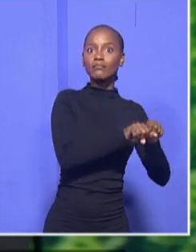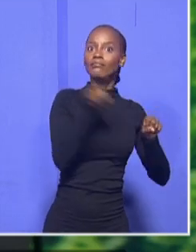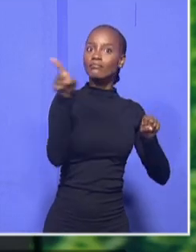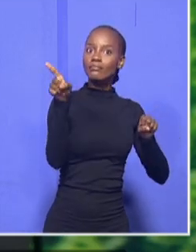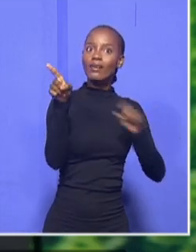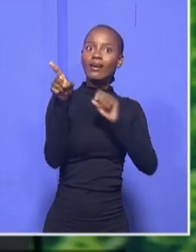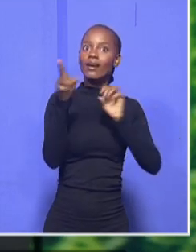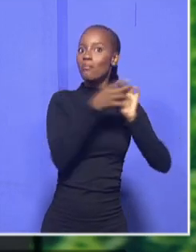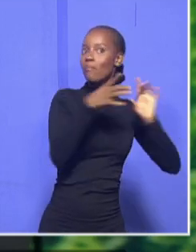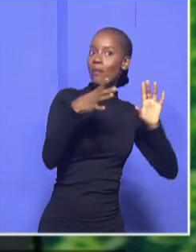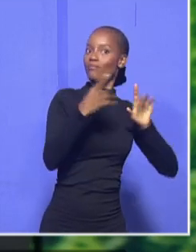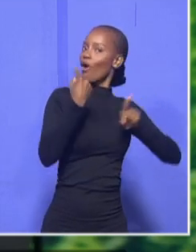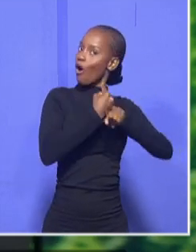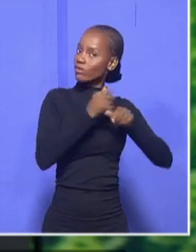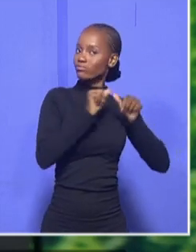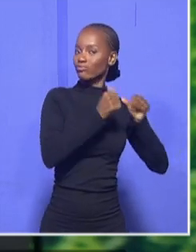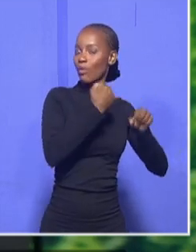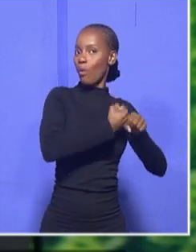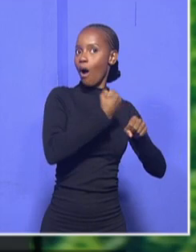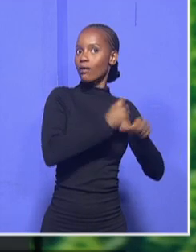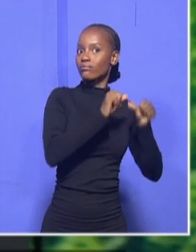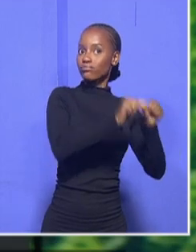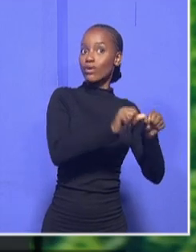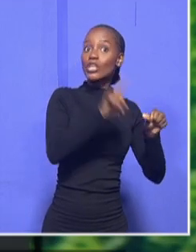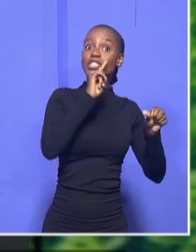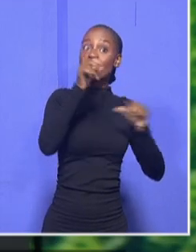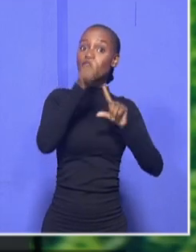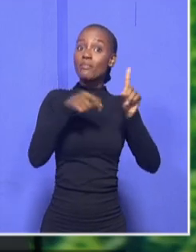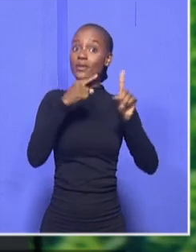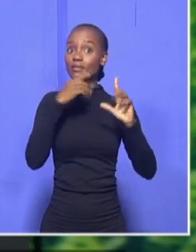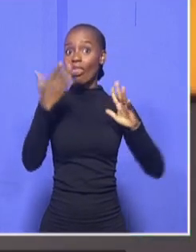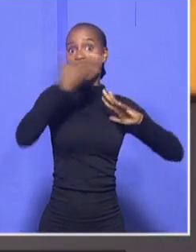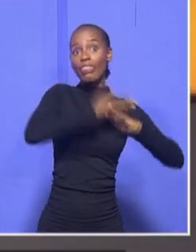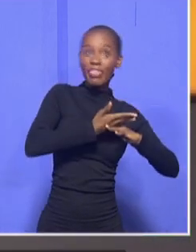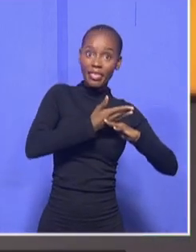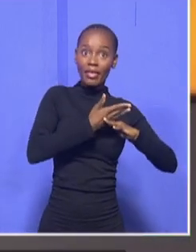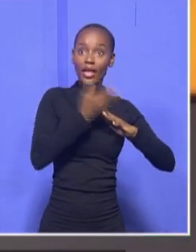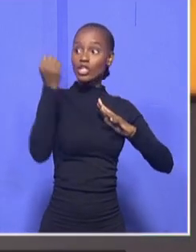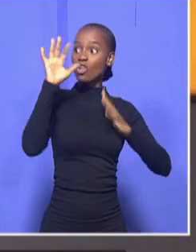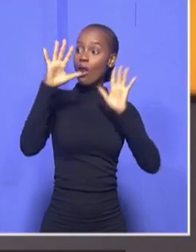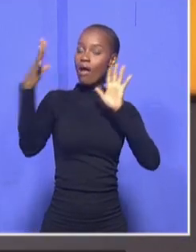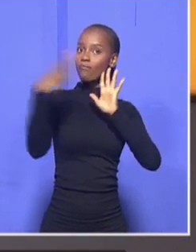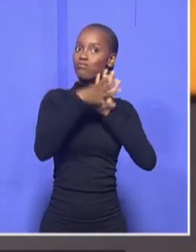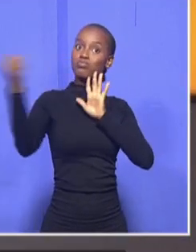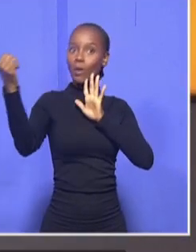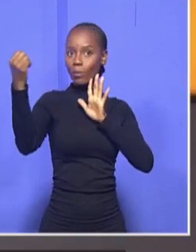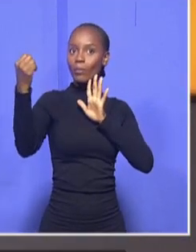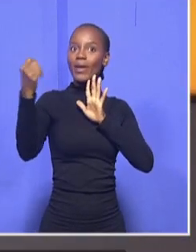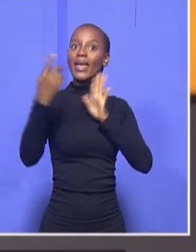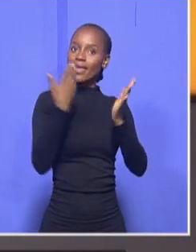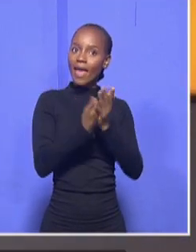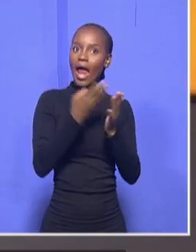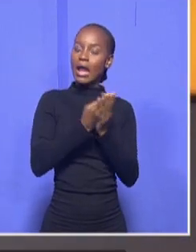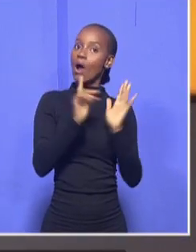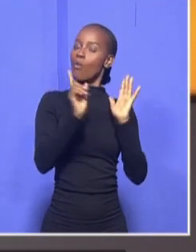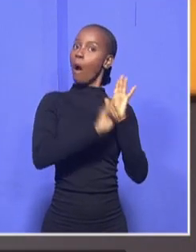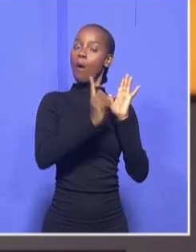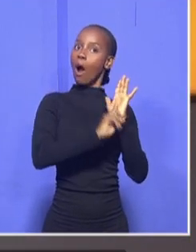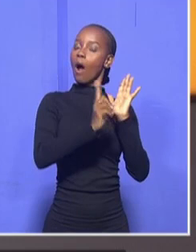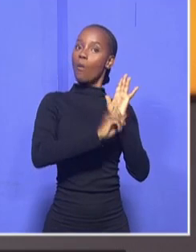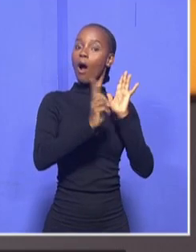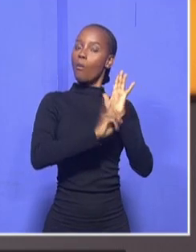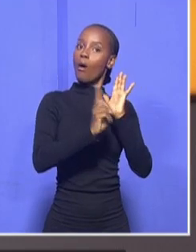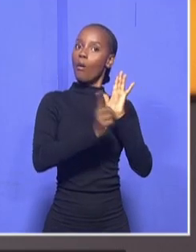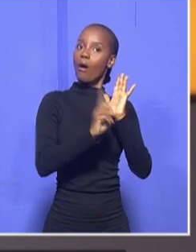of, you know, keeping security on, keeping cameras on, keeping alarm systems working. And what's the global trend when it comes to solar energy? What